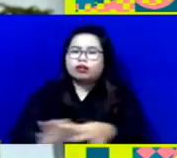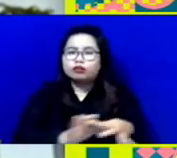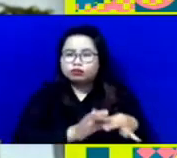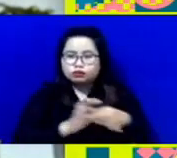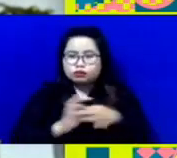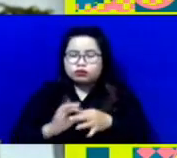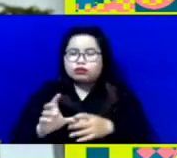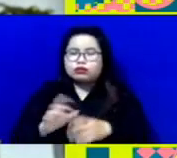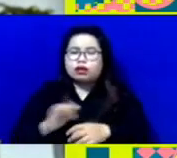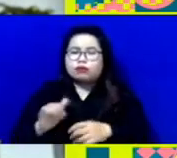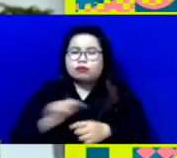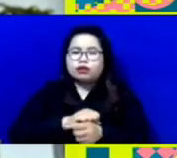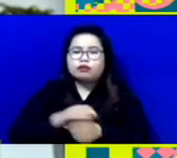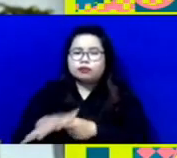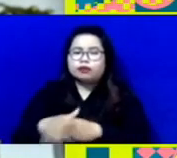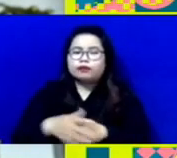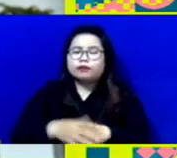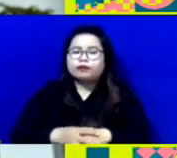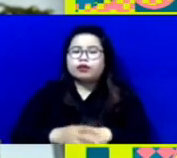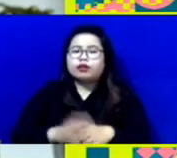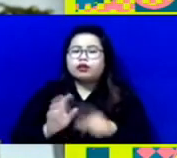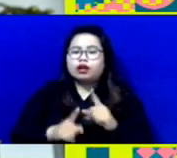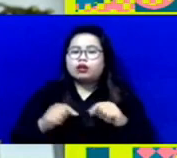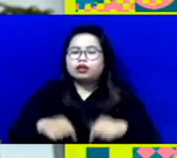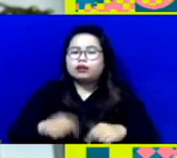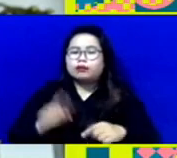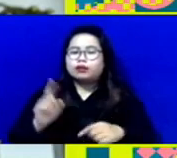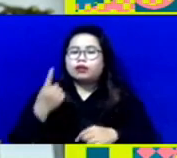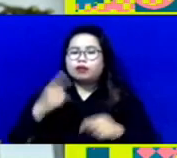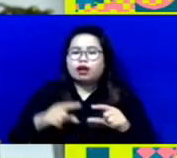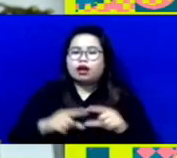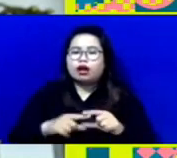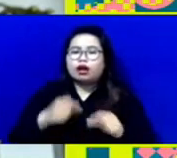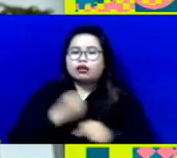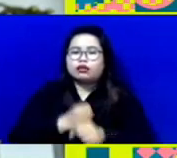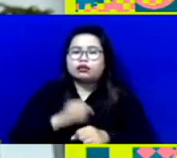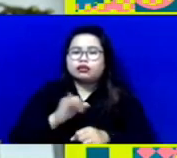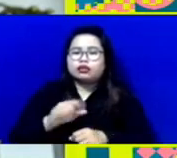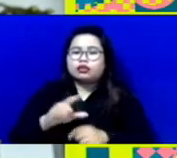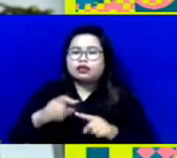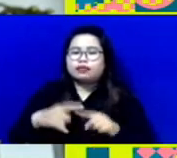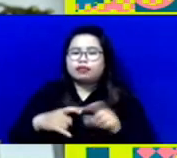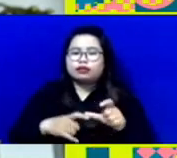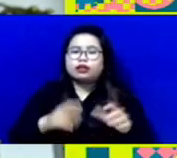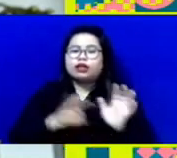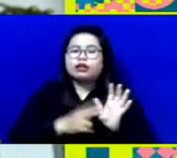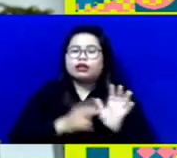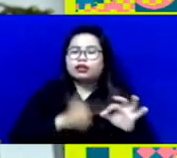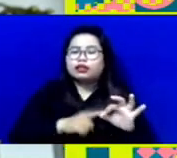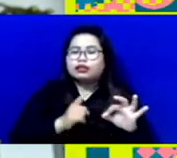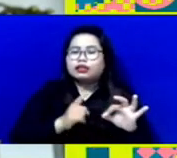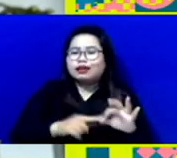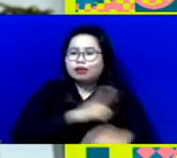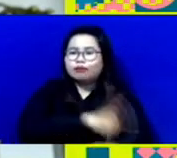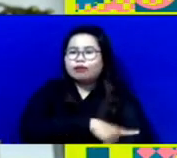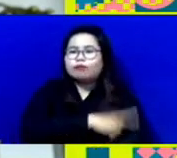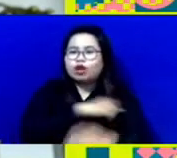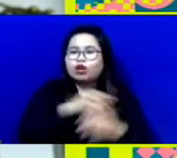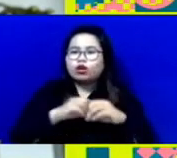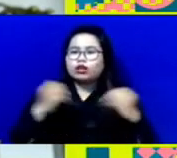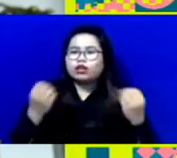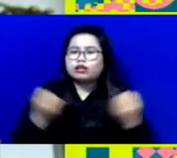agility. At its core, agility refers to an organization's ability to respond to change, to adapt